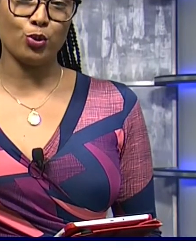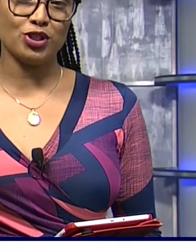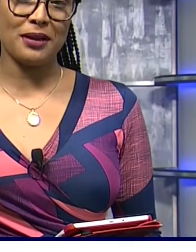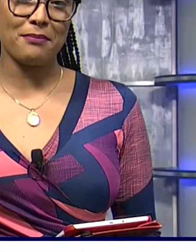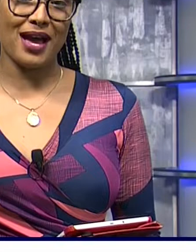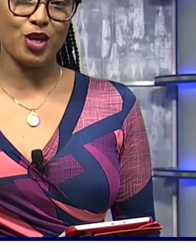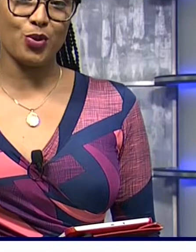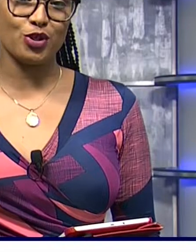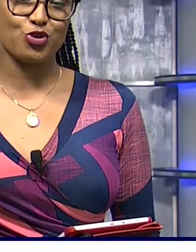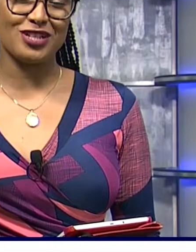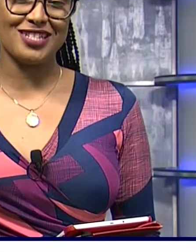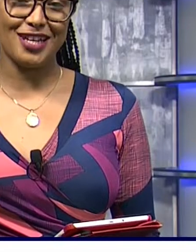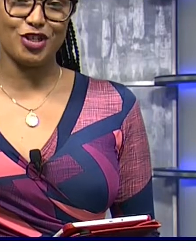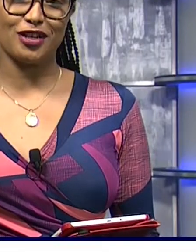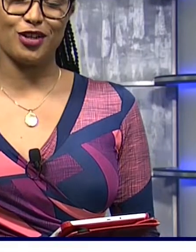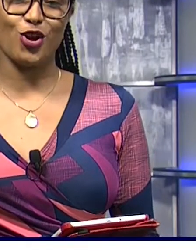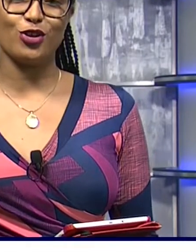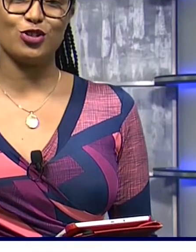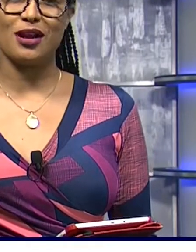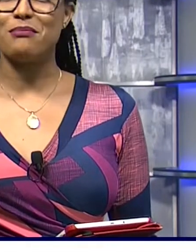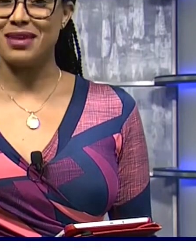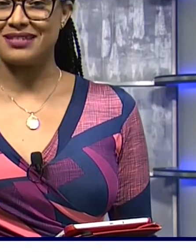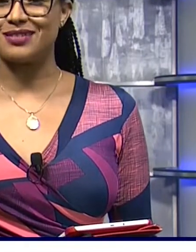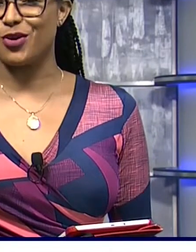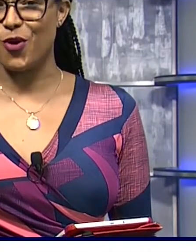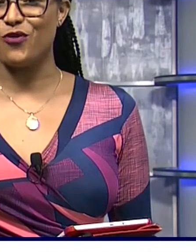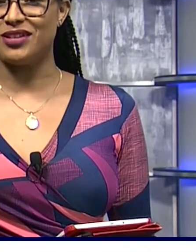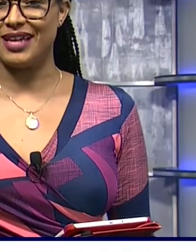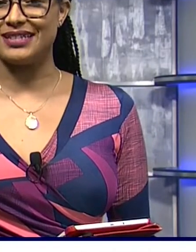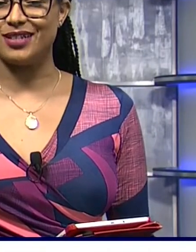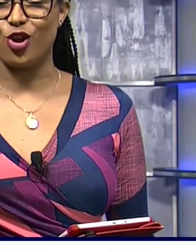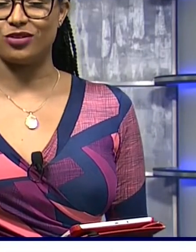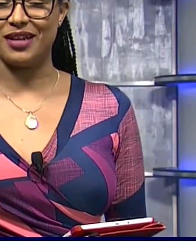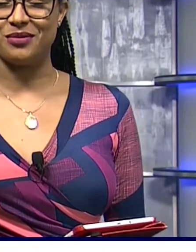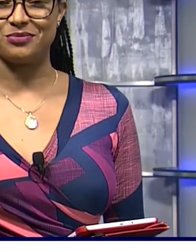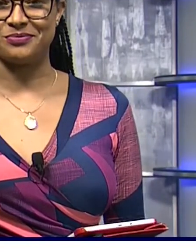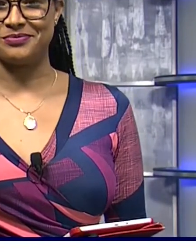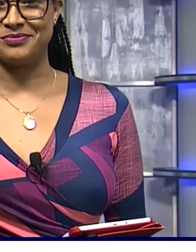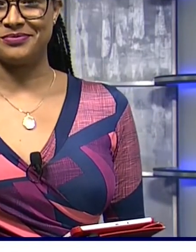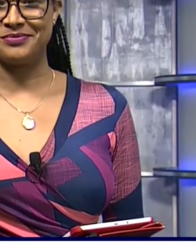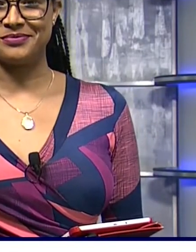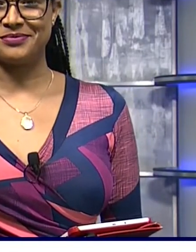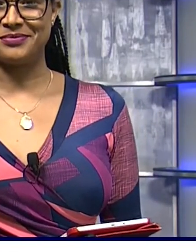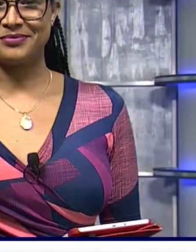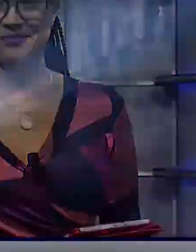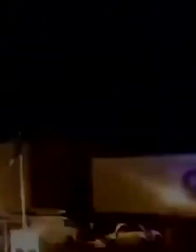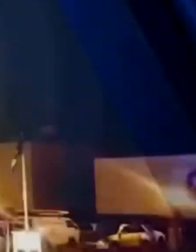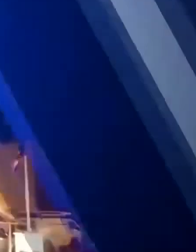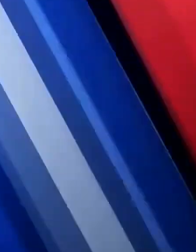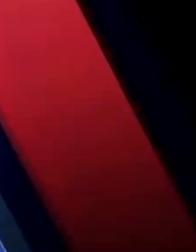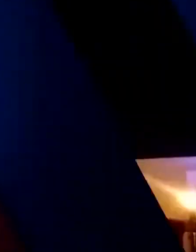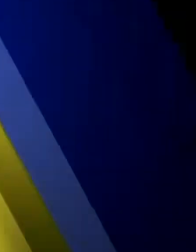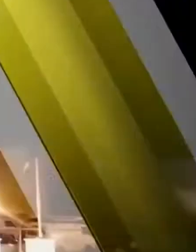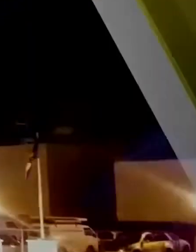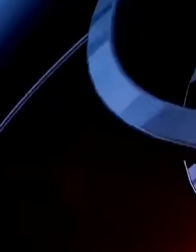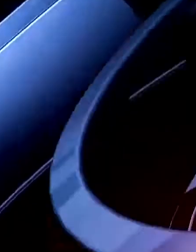football coaching manual strategically launched amidst the COVID-19 lockdown.